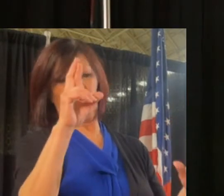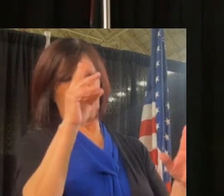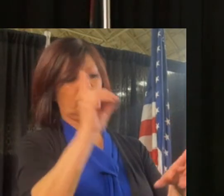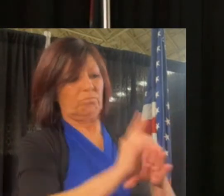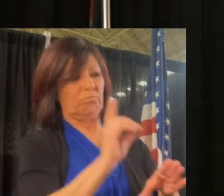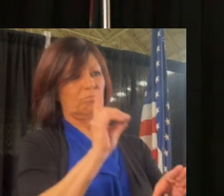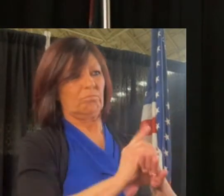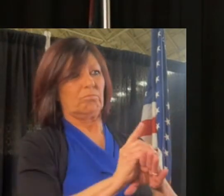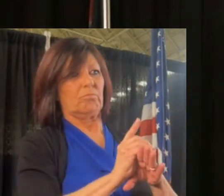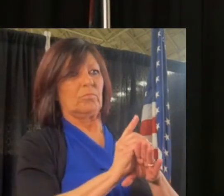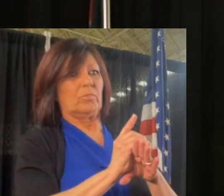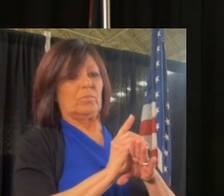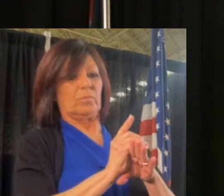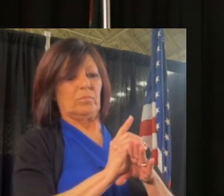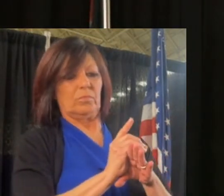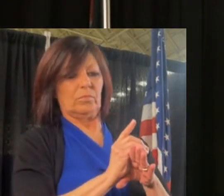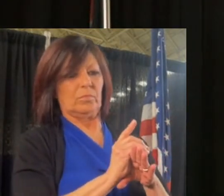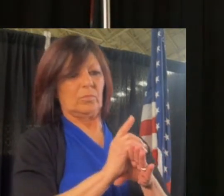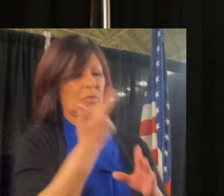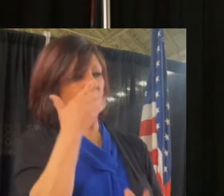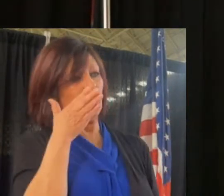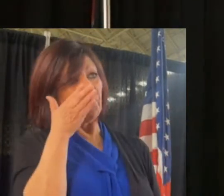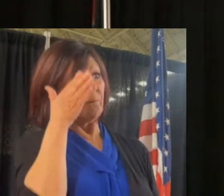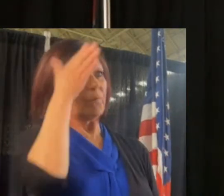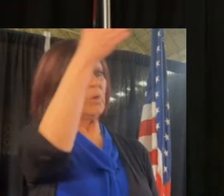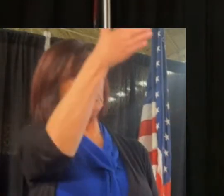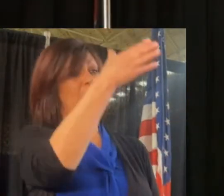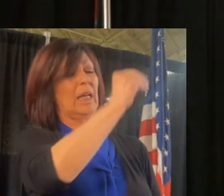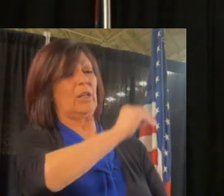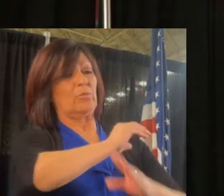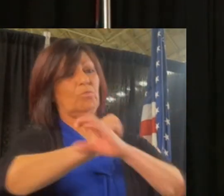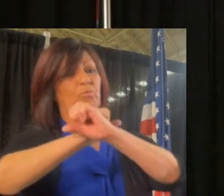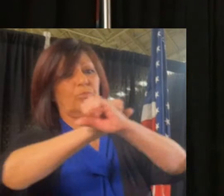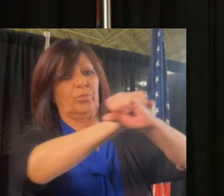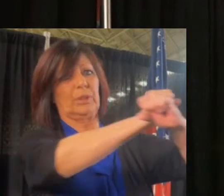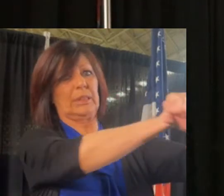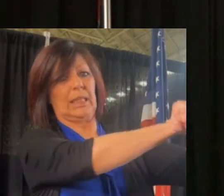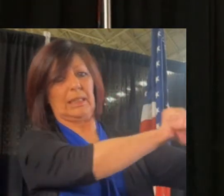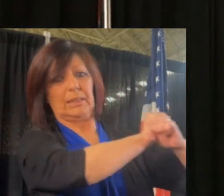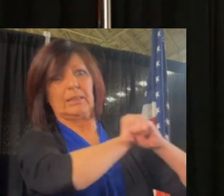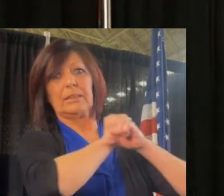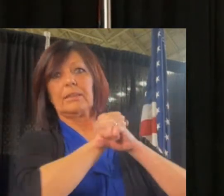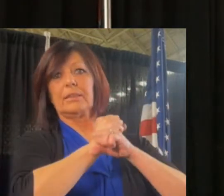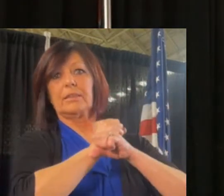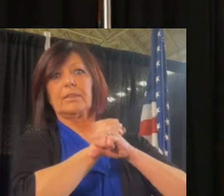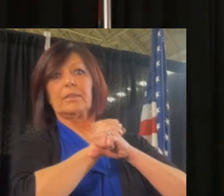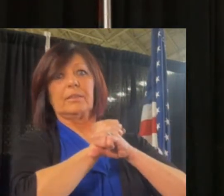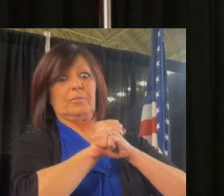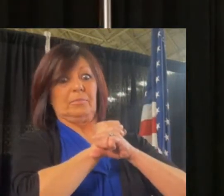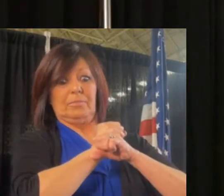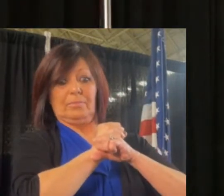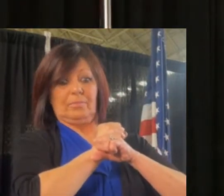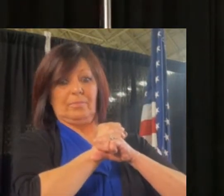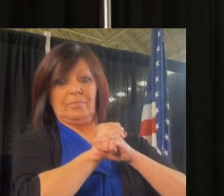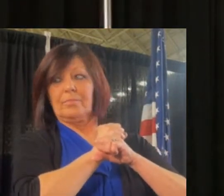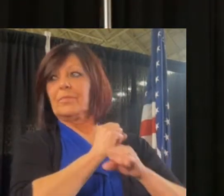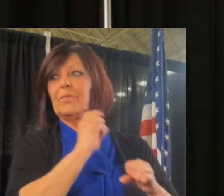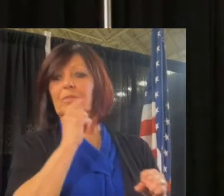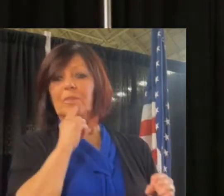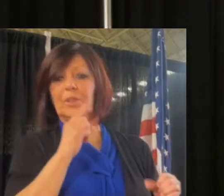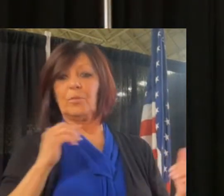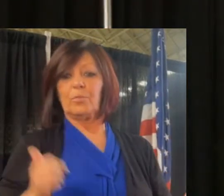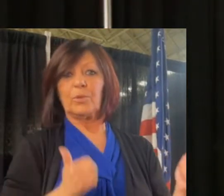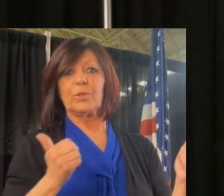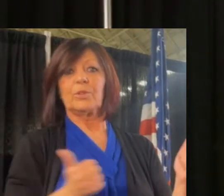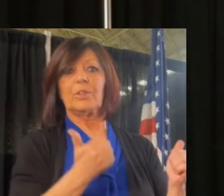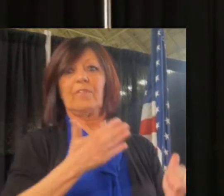with secured future and protected rights, among which are life, liberty, and pursuit